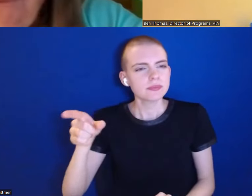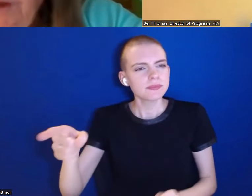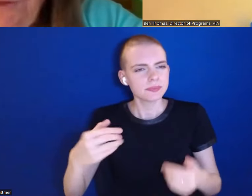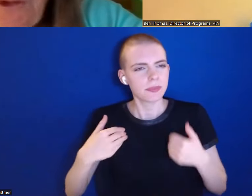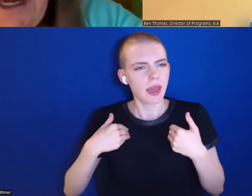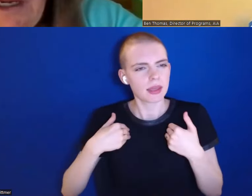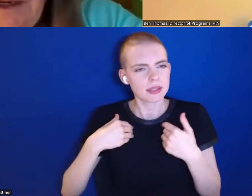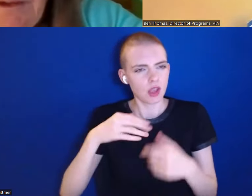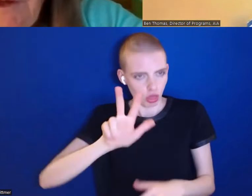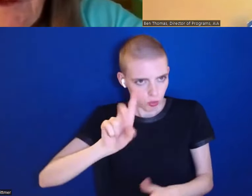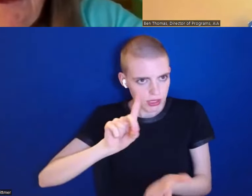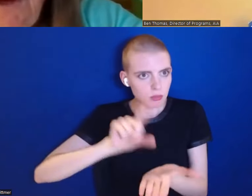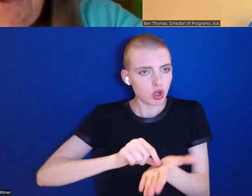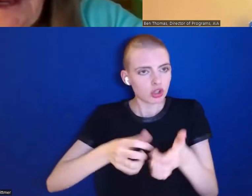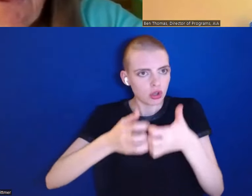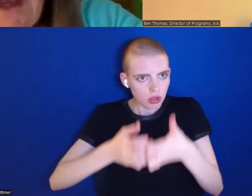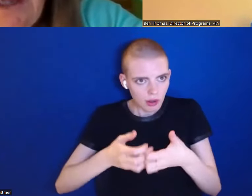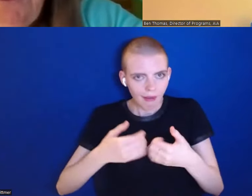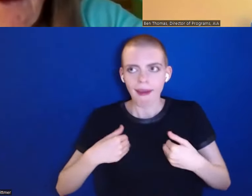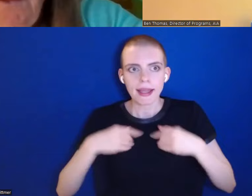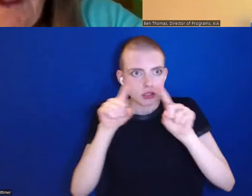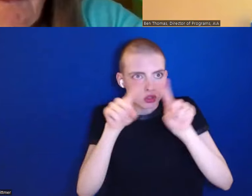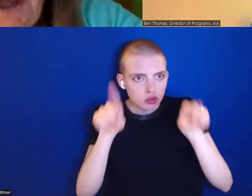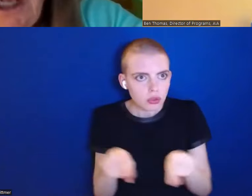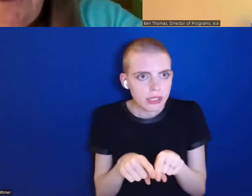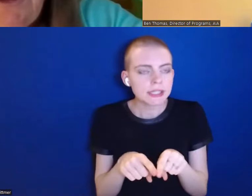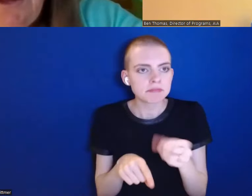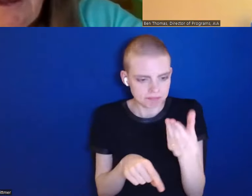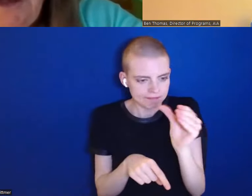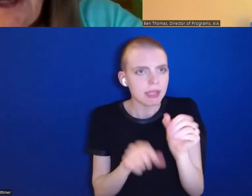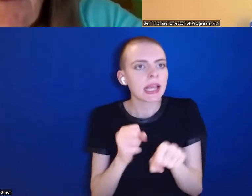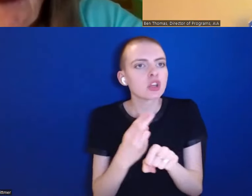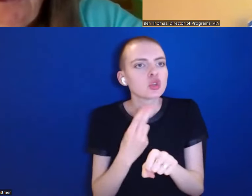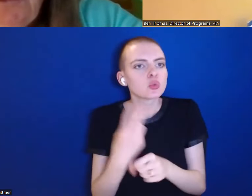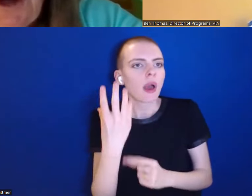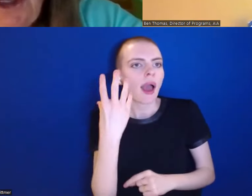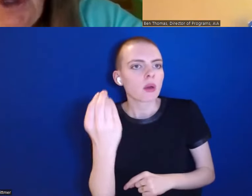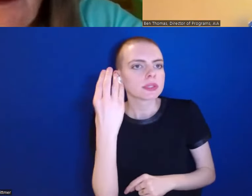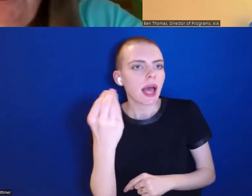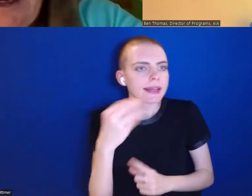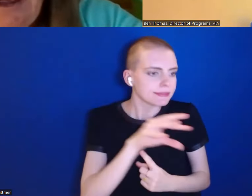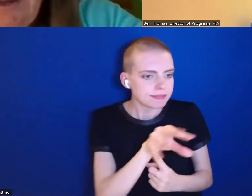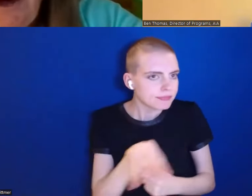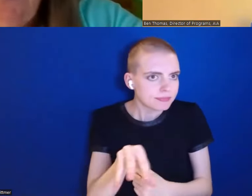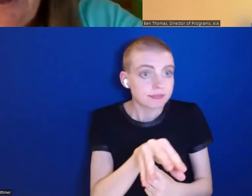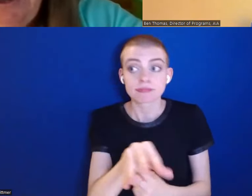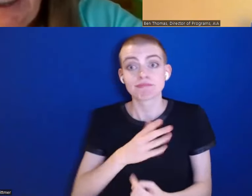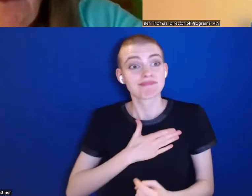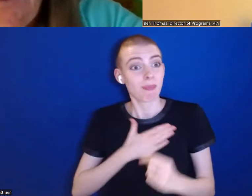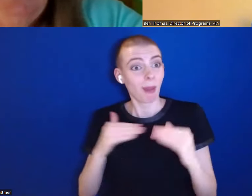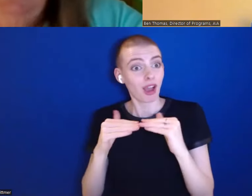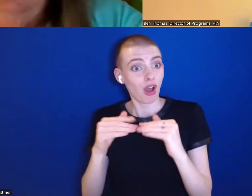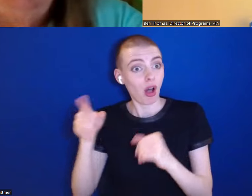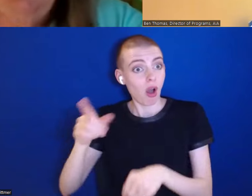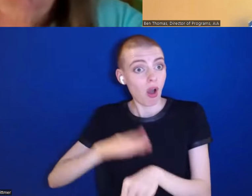3D, it's got the screen and you can just use it outside. So my colleagues on the Gulf Coast with their canoe could take a Artec